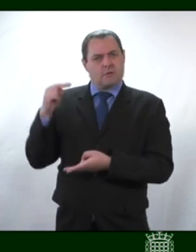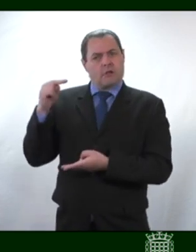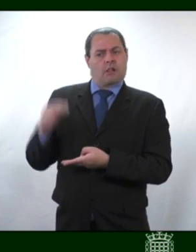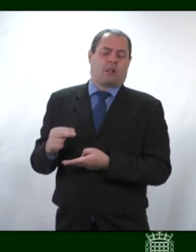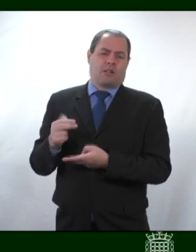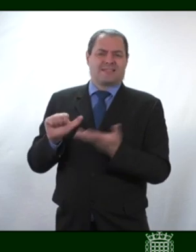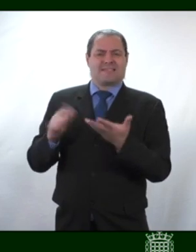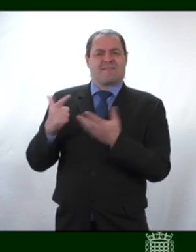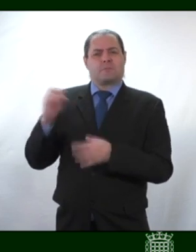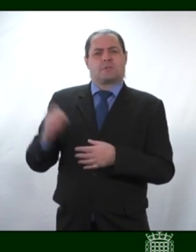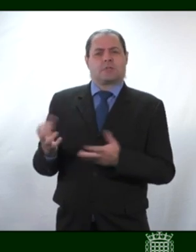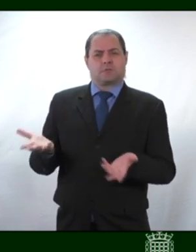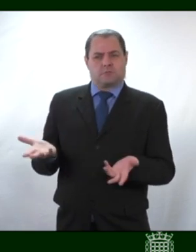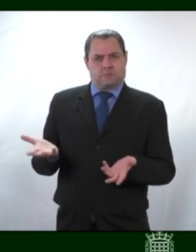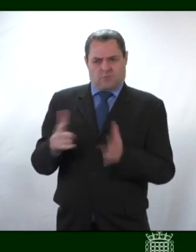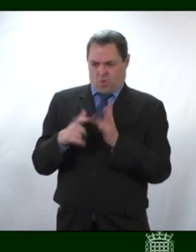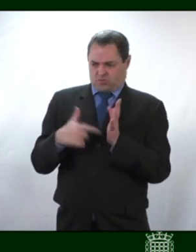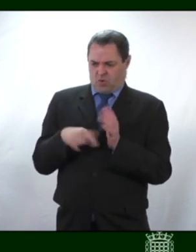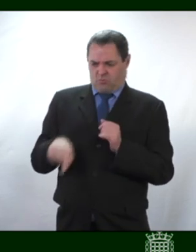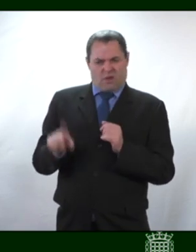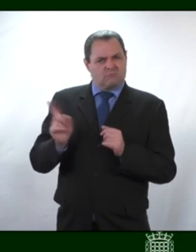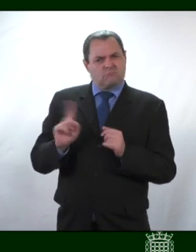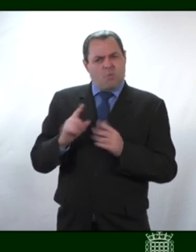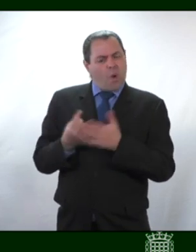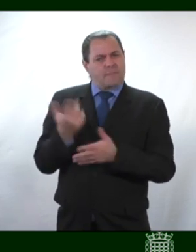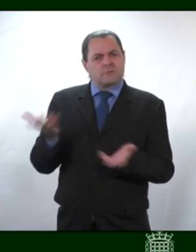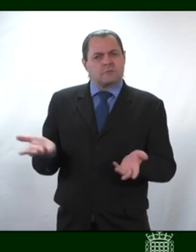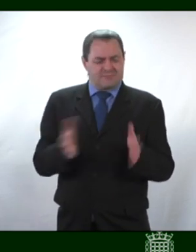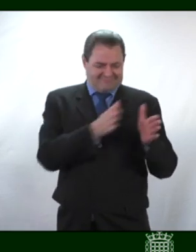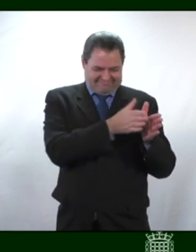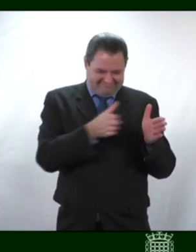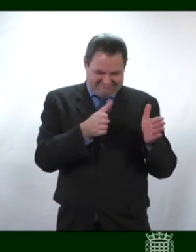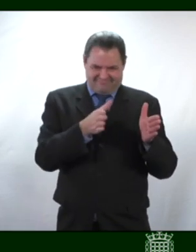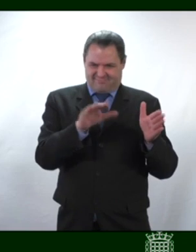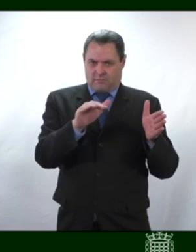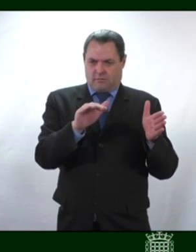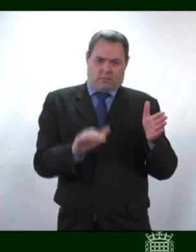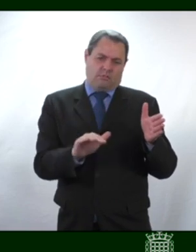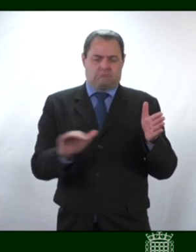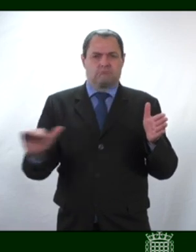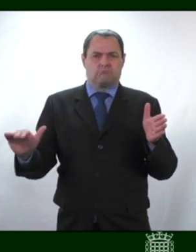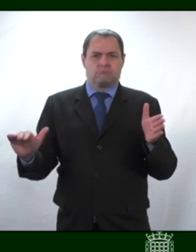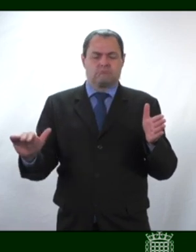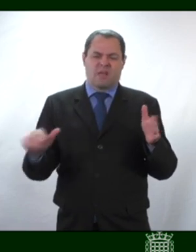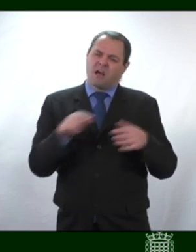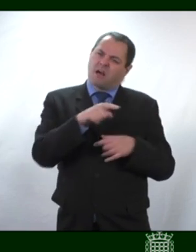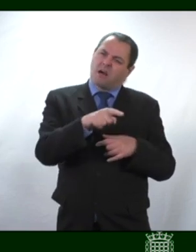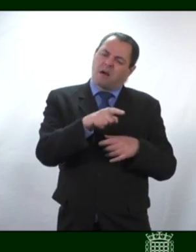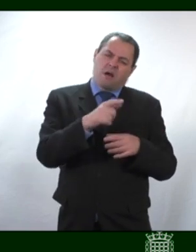of their wages in October? What happened to that Chancellor who plastered across social